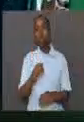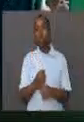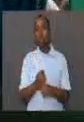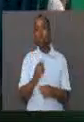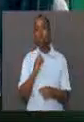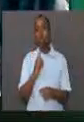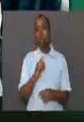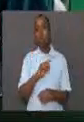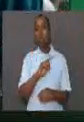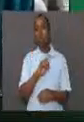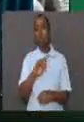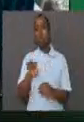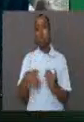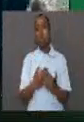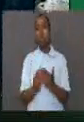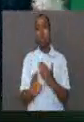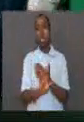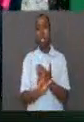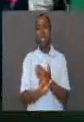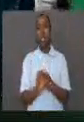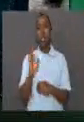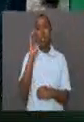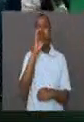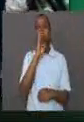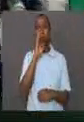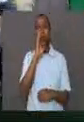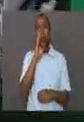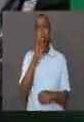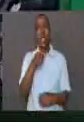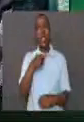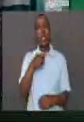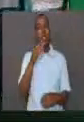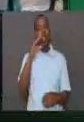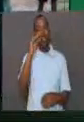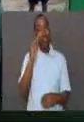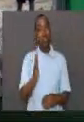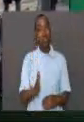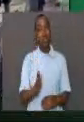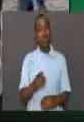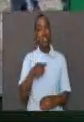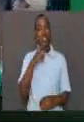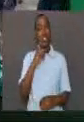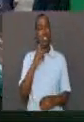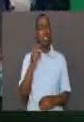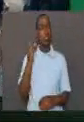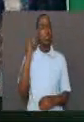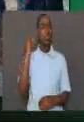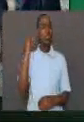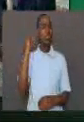In Ethiopia, people have been drinking edge for thousands of